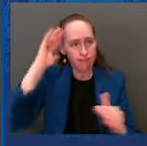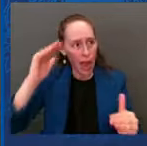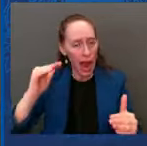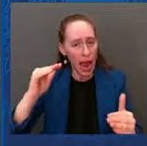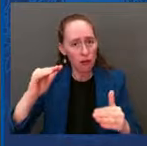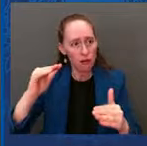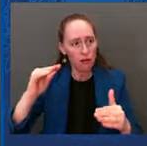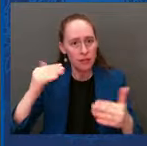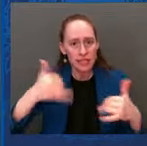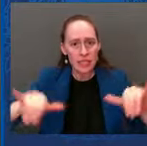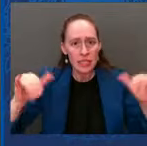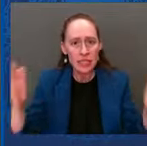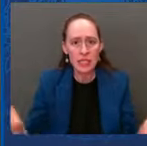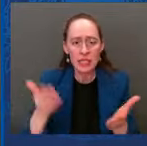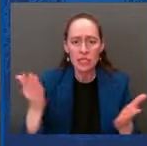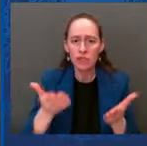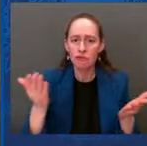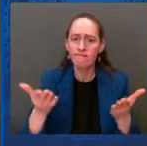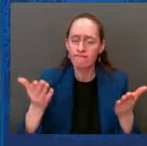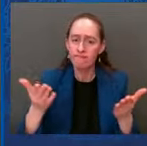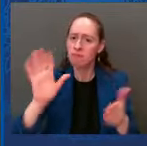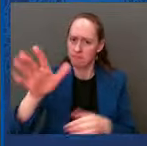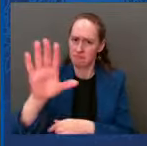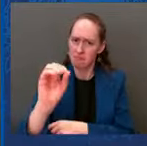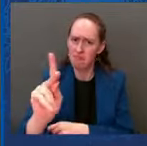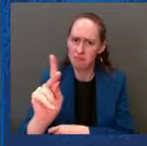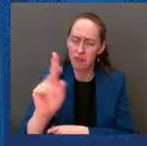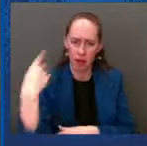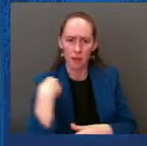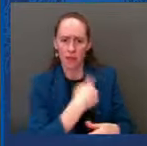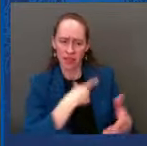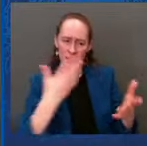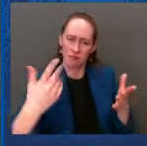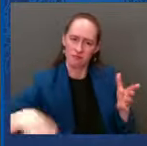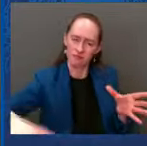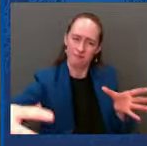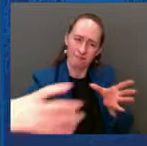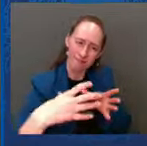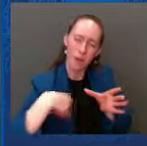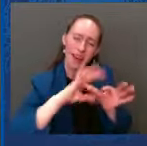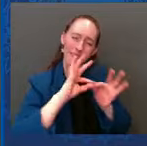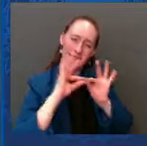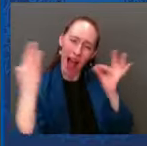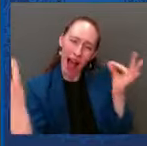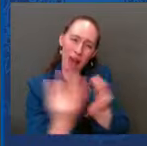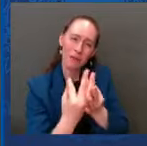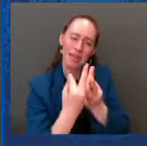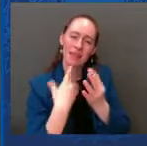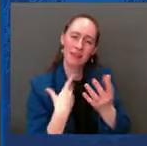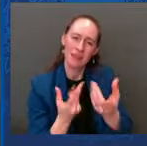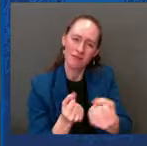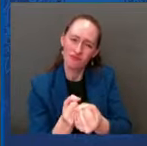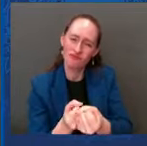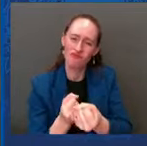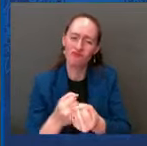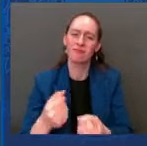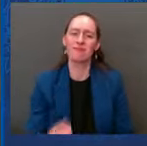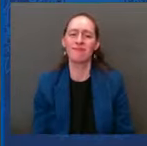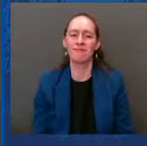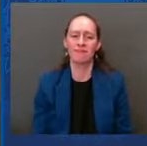in solidarity. This is the solidarity of the world today, solidarity with Ukraine.